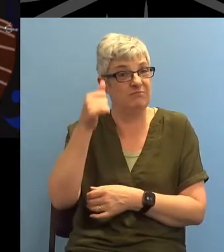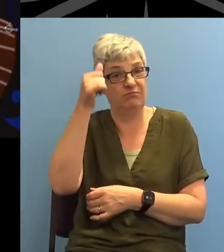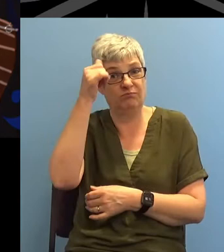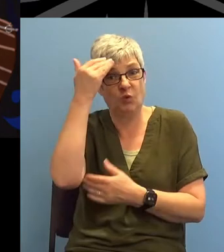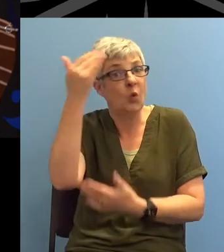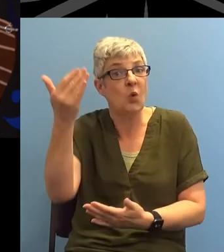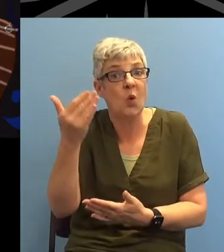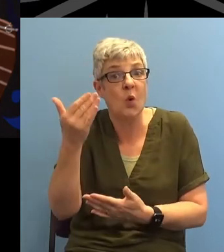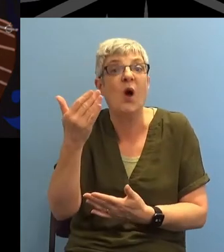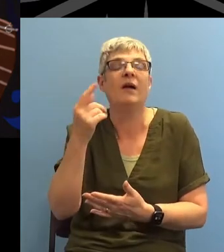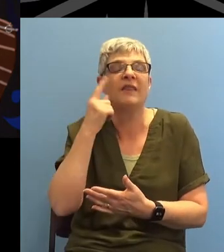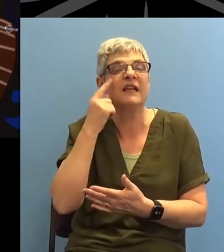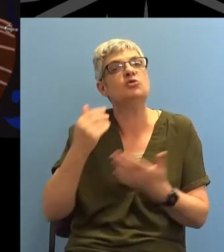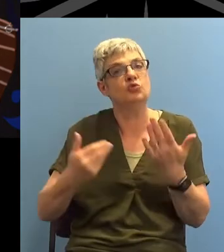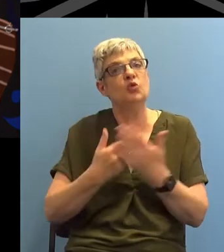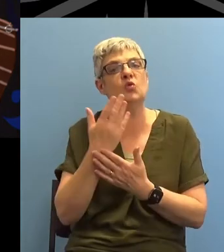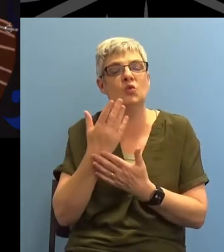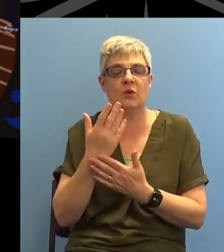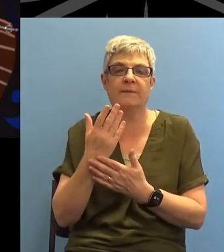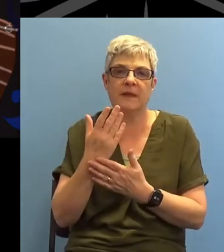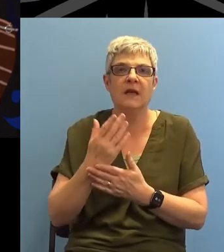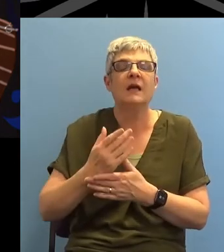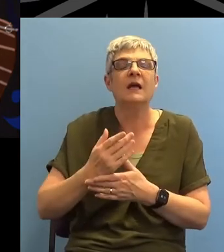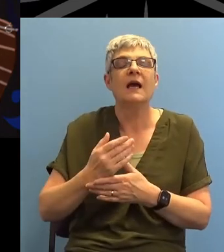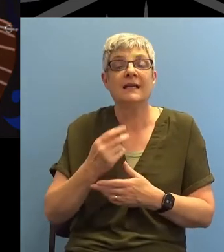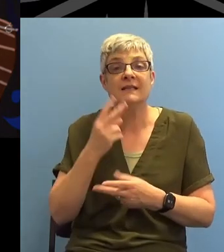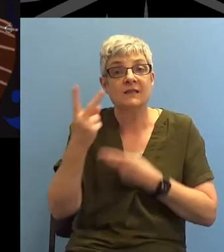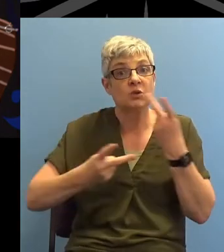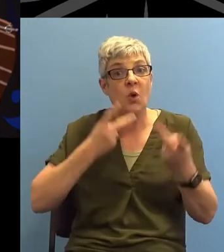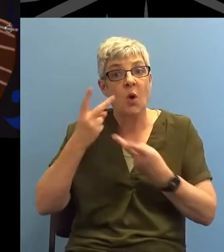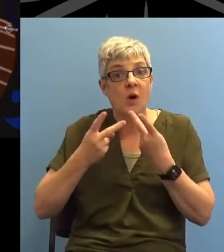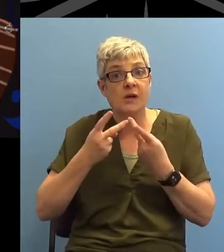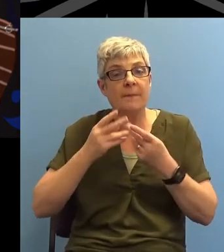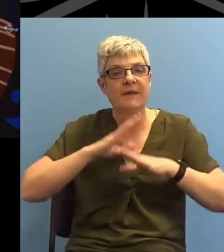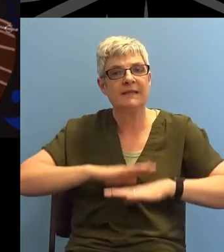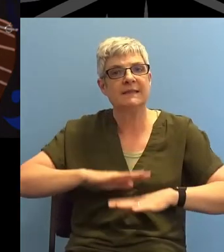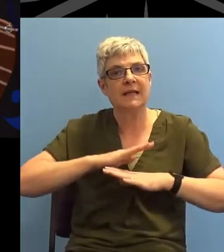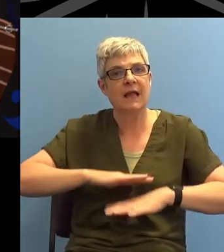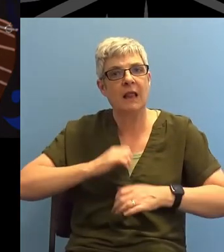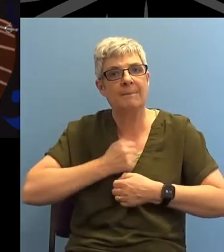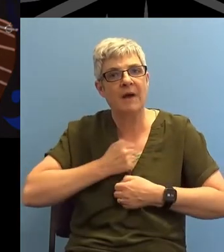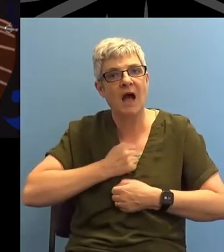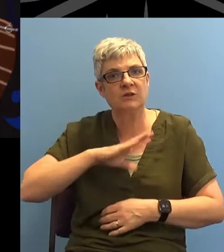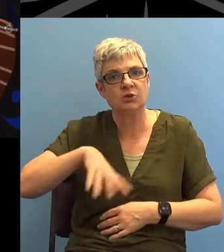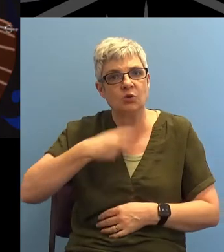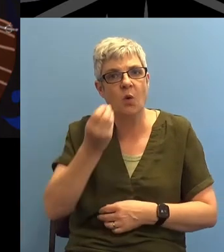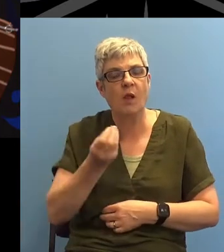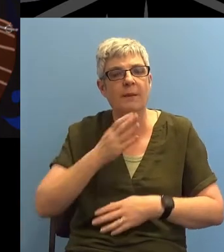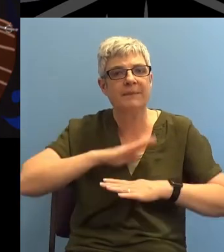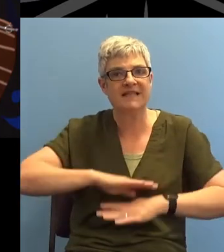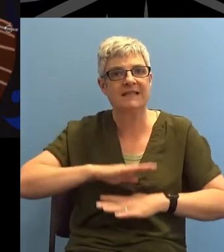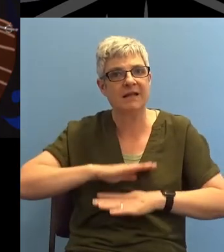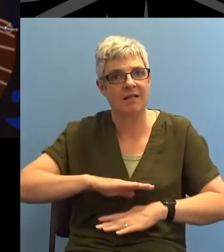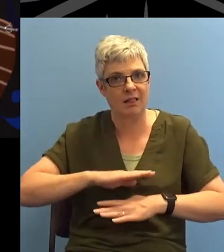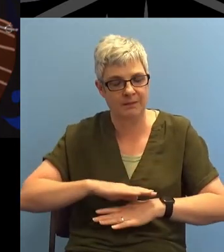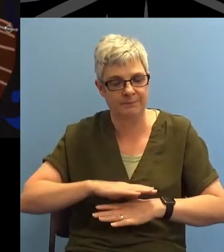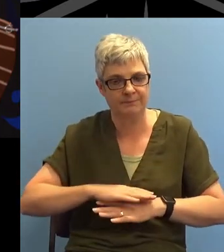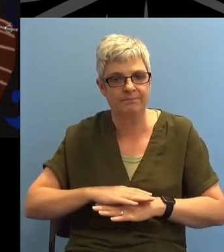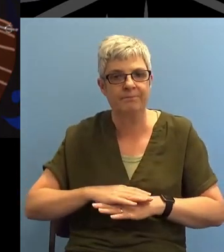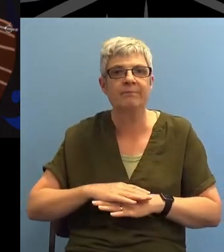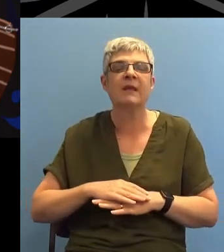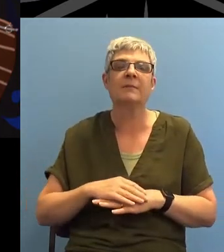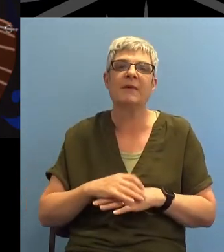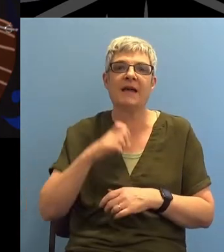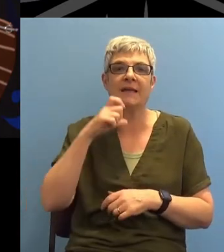think, to some at least. And it's the song, Be Still, My Soul, Be Still, by Keith